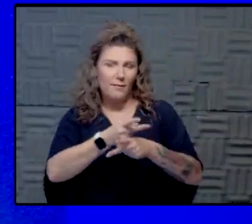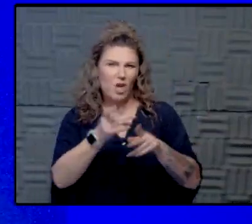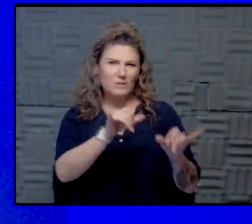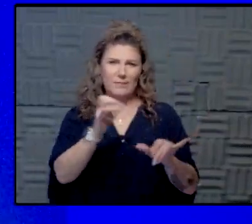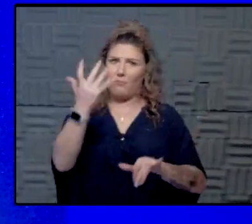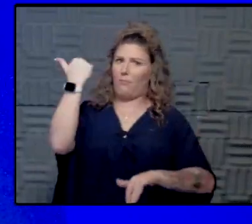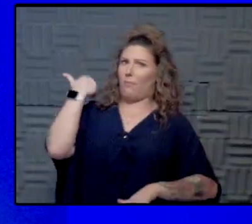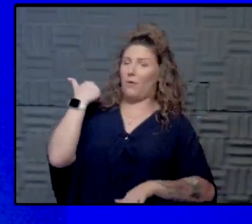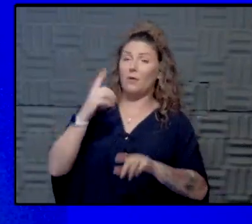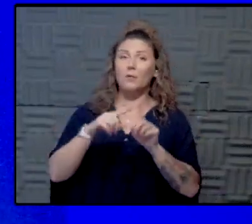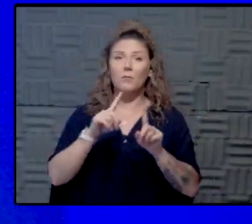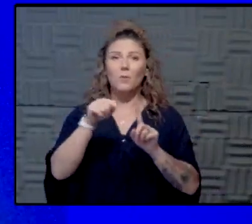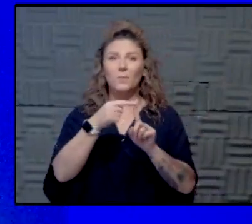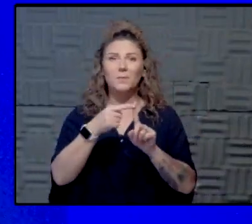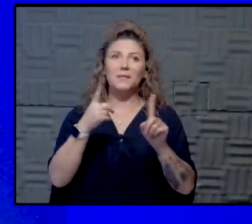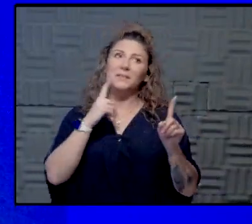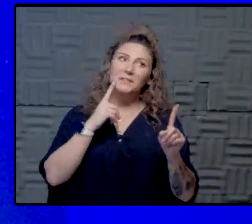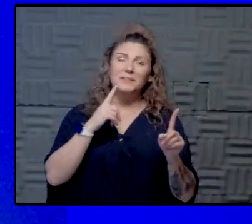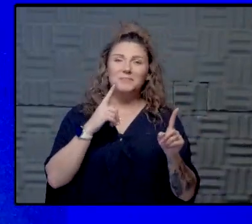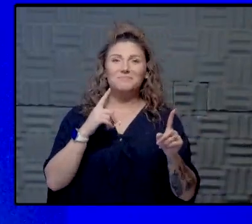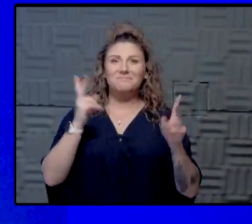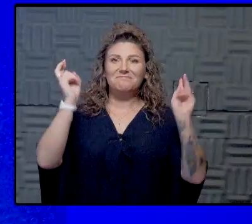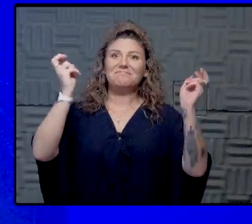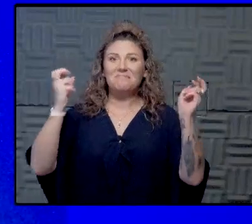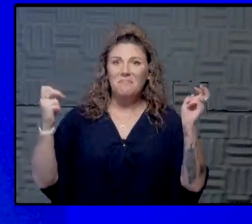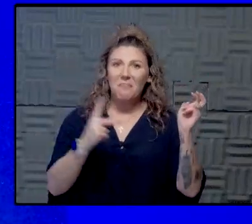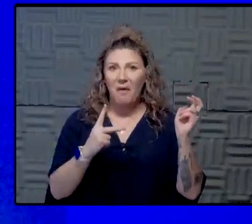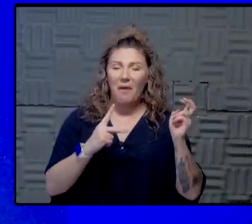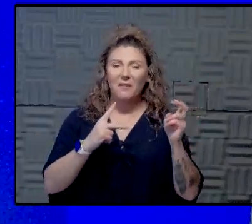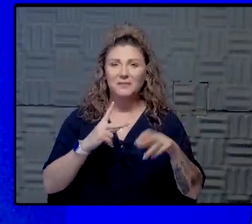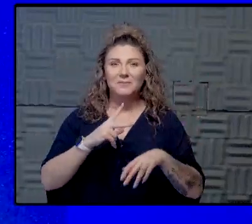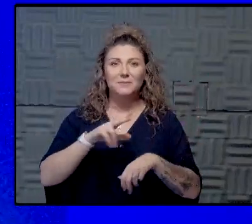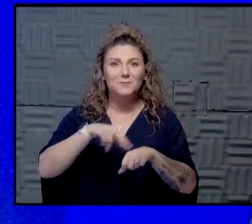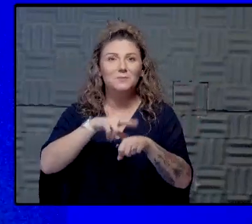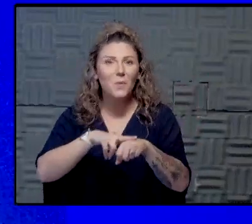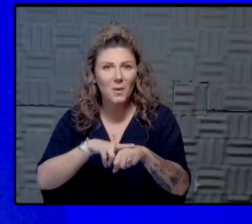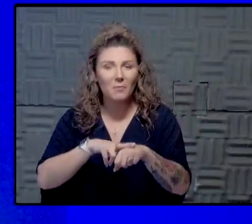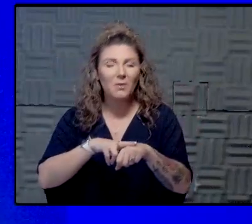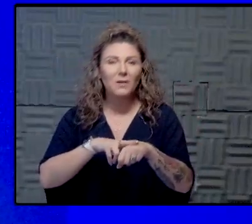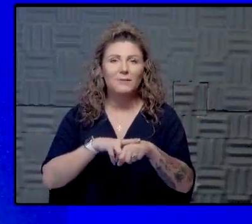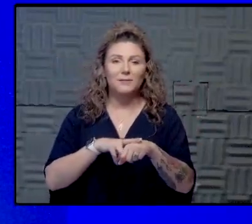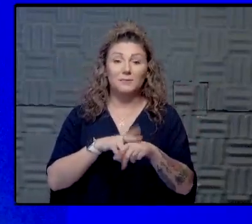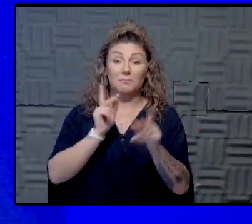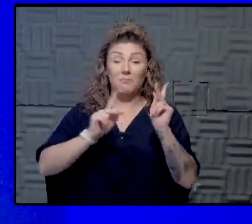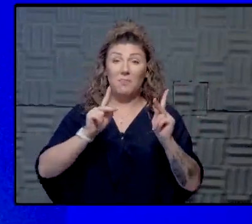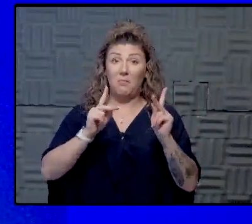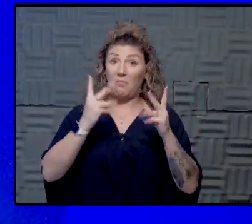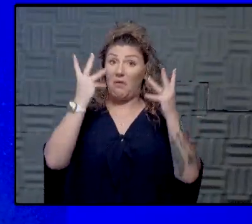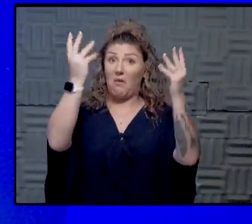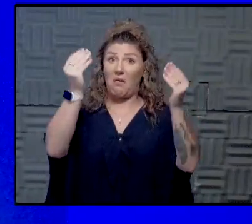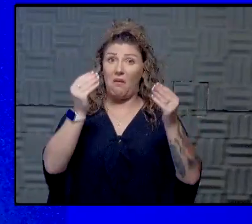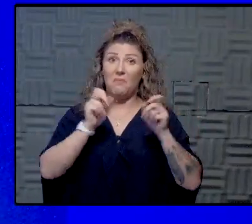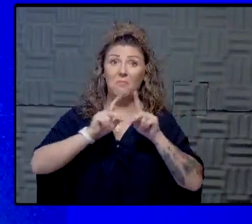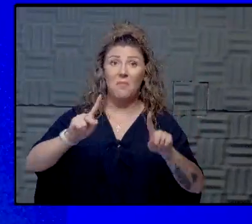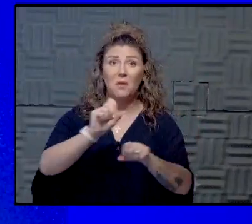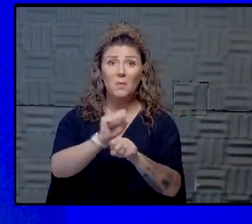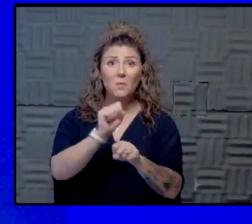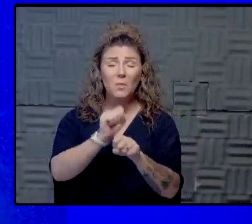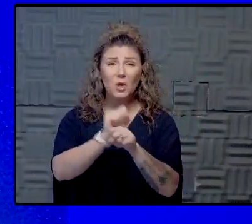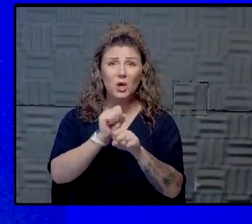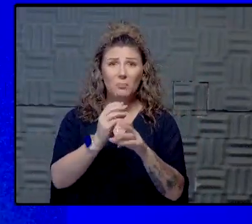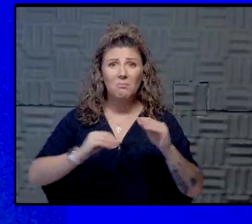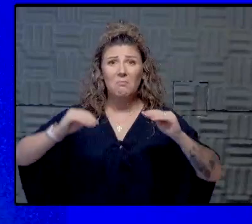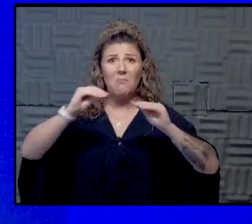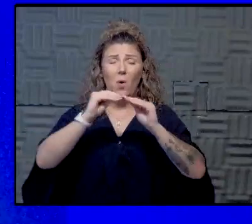things start to go back to normal, if you want to really say that, now people are going back into the workplace a little bit more, and so we're going to see